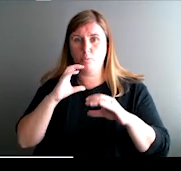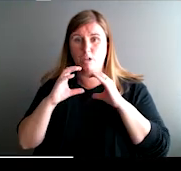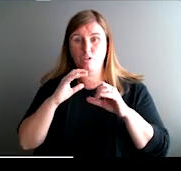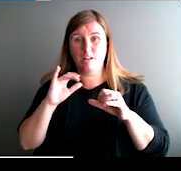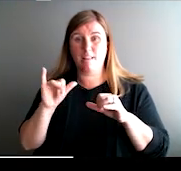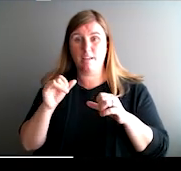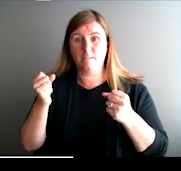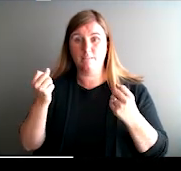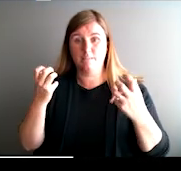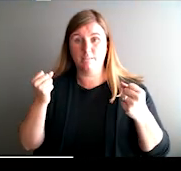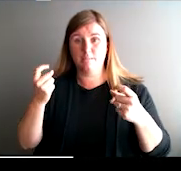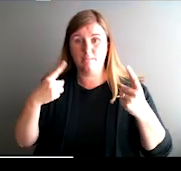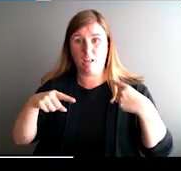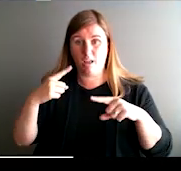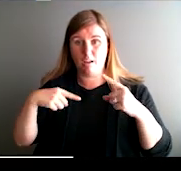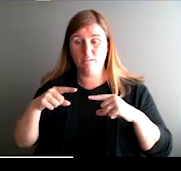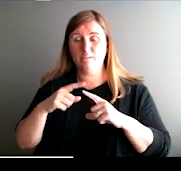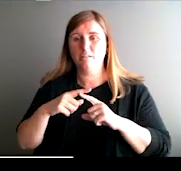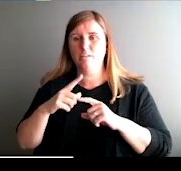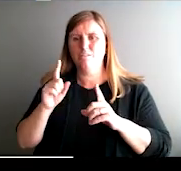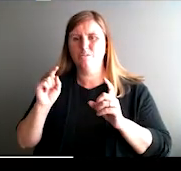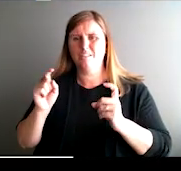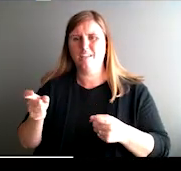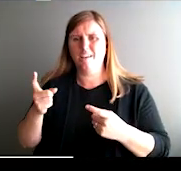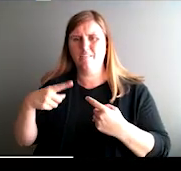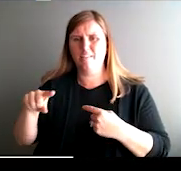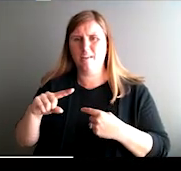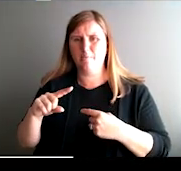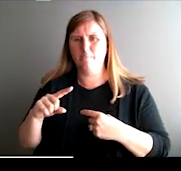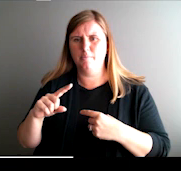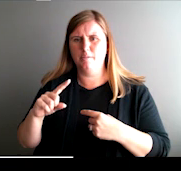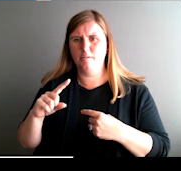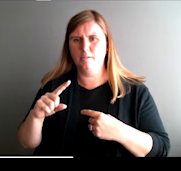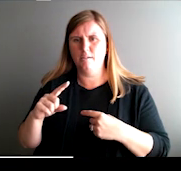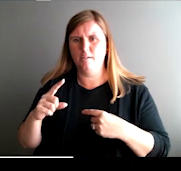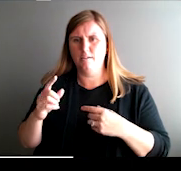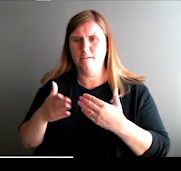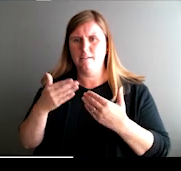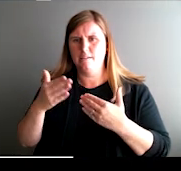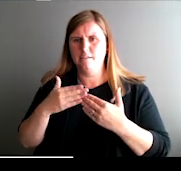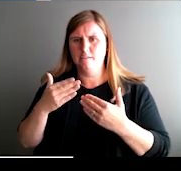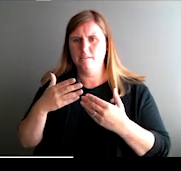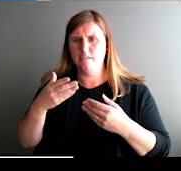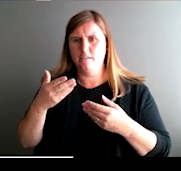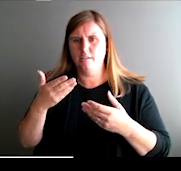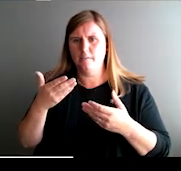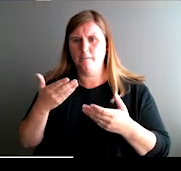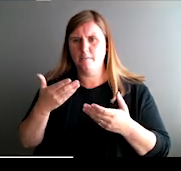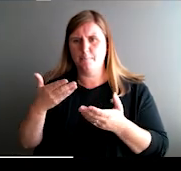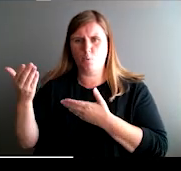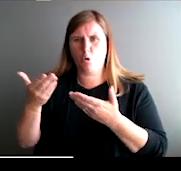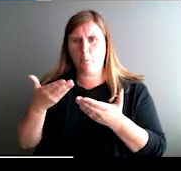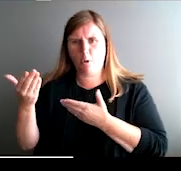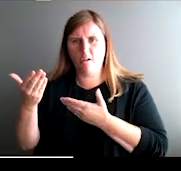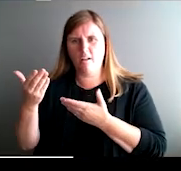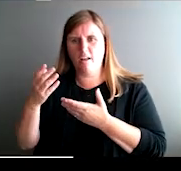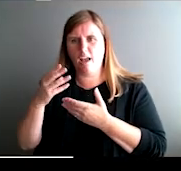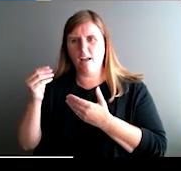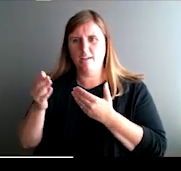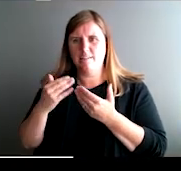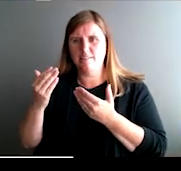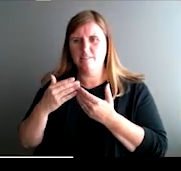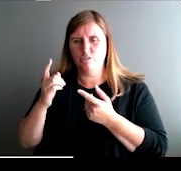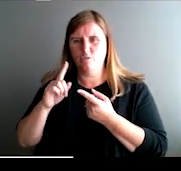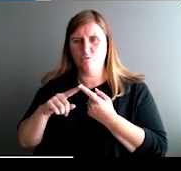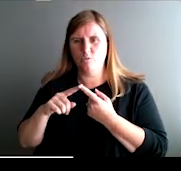language in order to give them an easily portable and easy